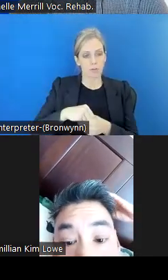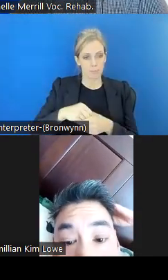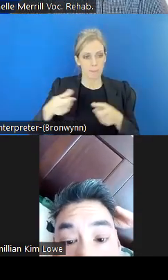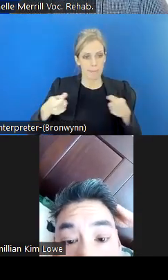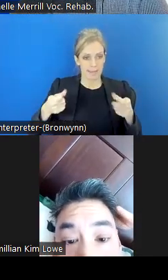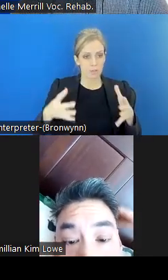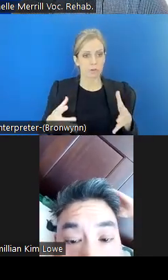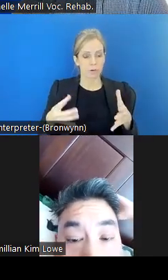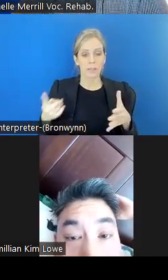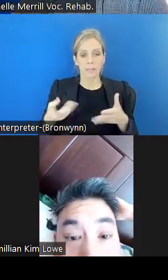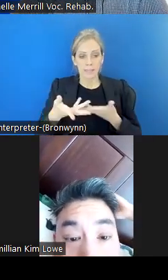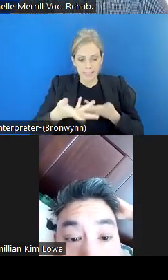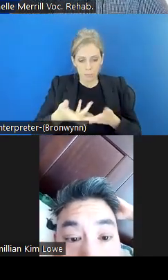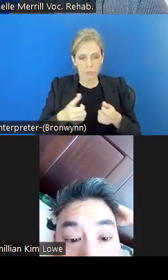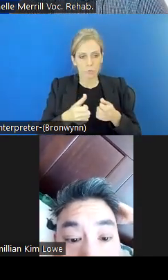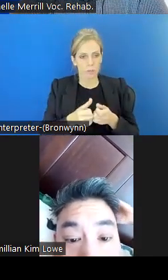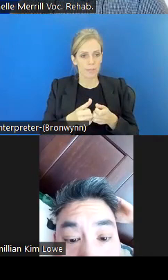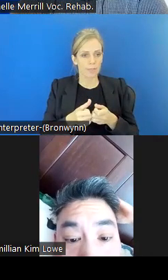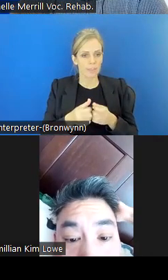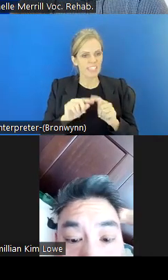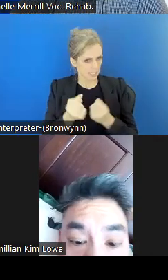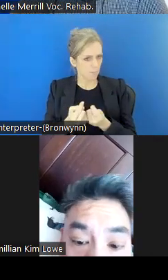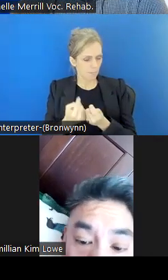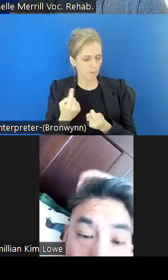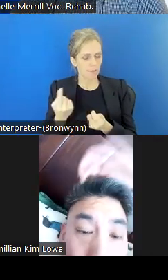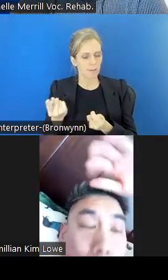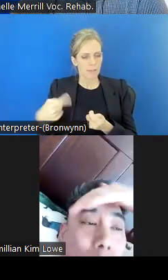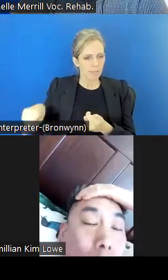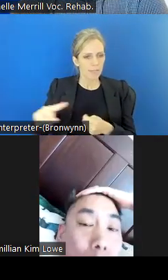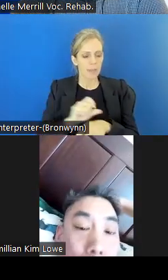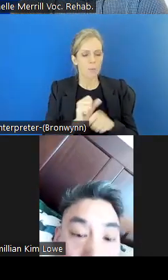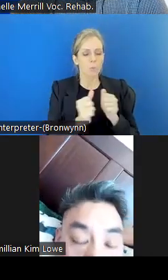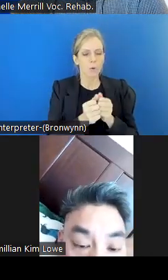do, he and his team work with business to understand